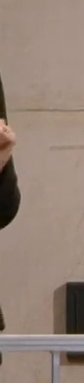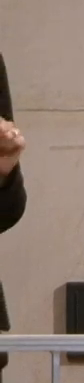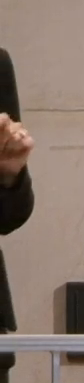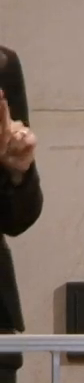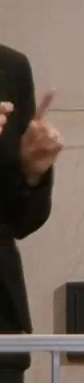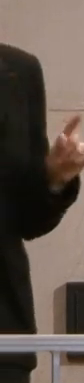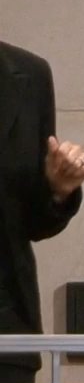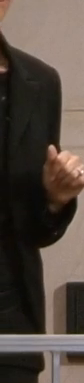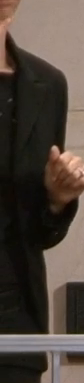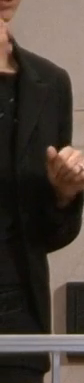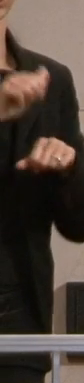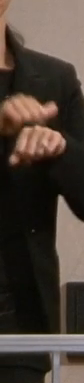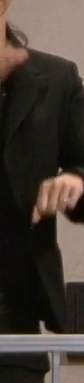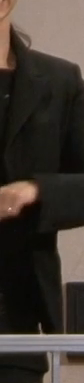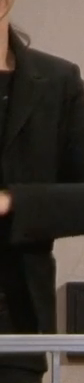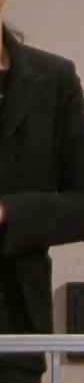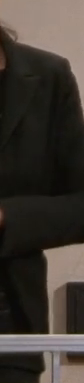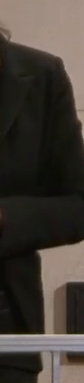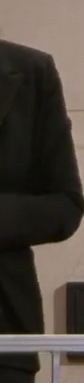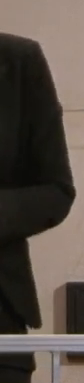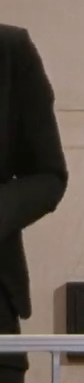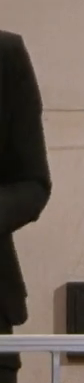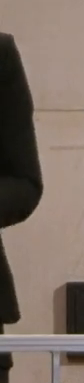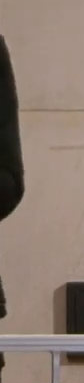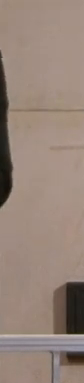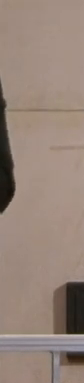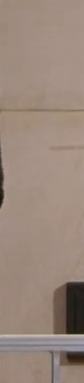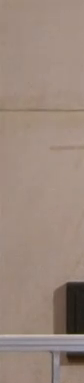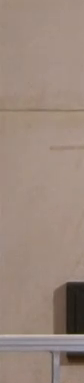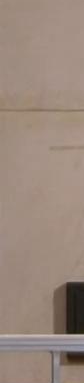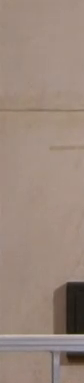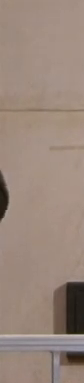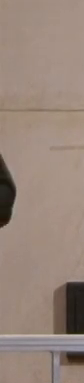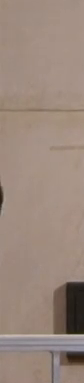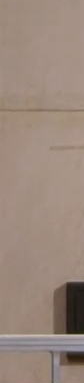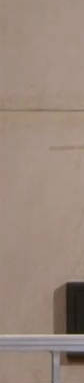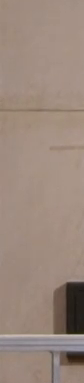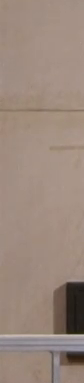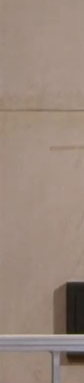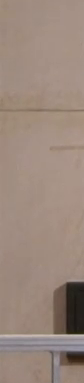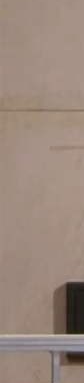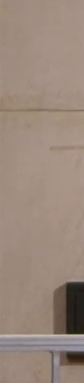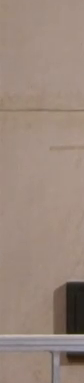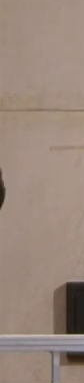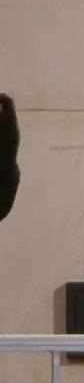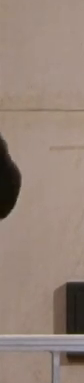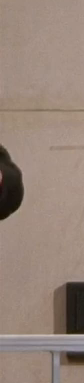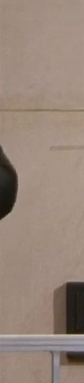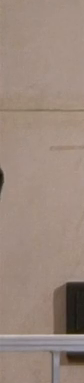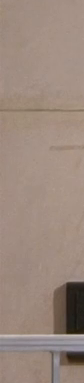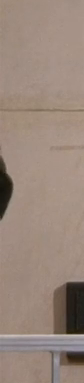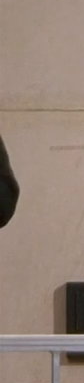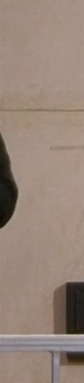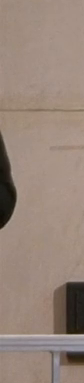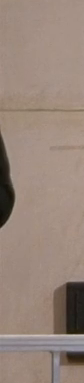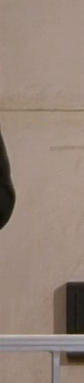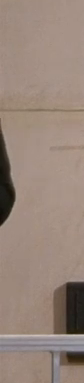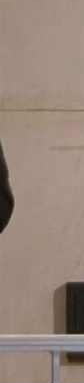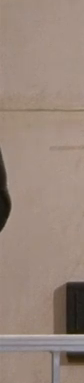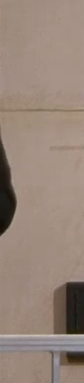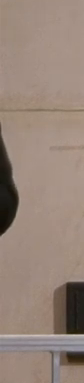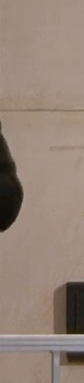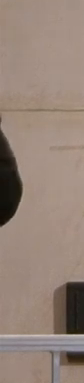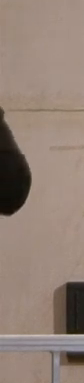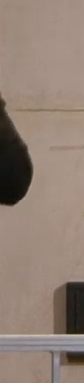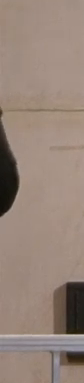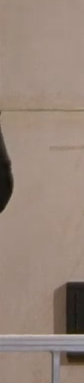for conversion therapy, and it was that case that actually inspired me to go to NCLR and start a legal program to help young people who'd been